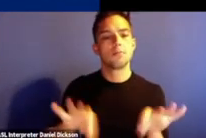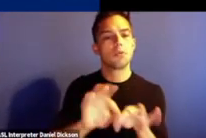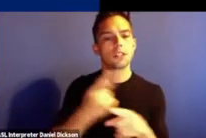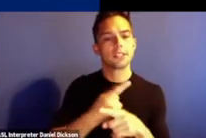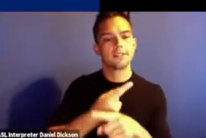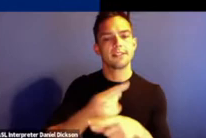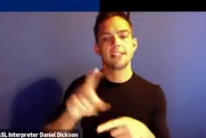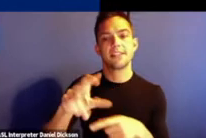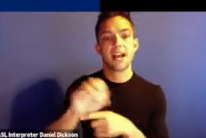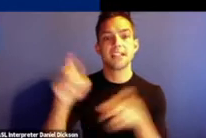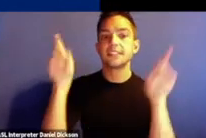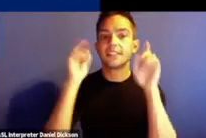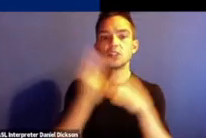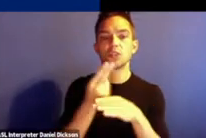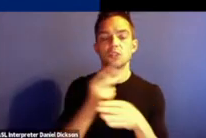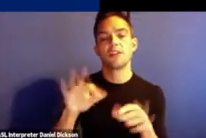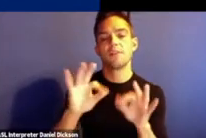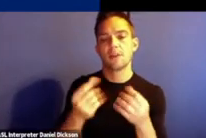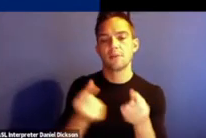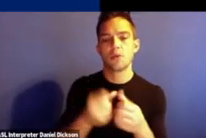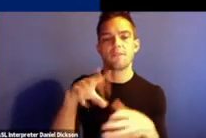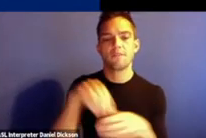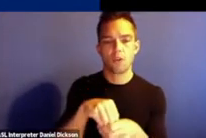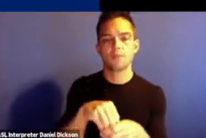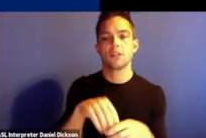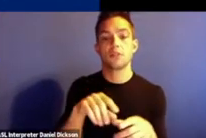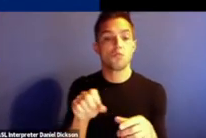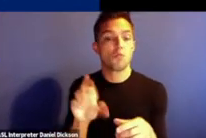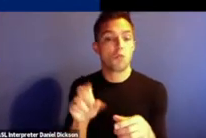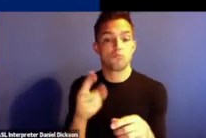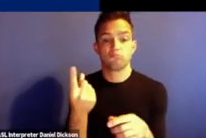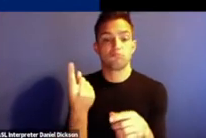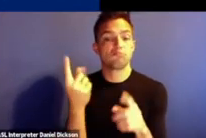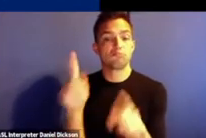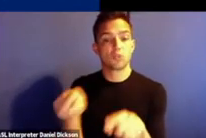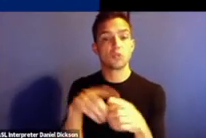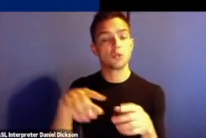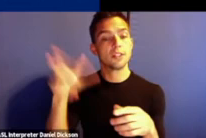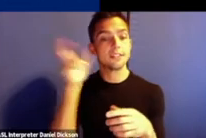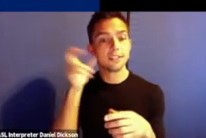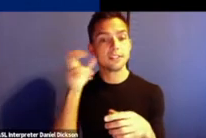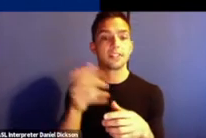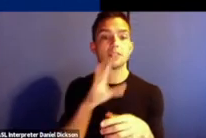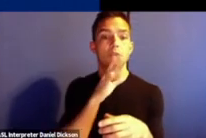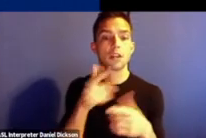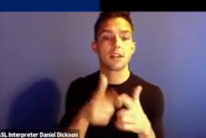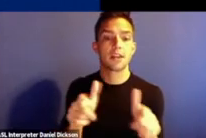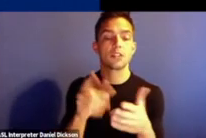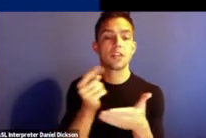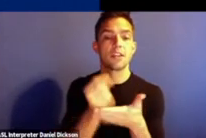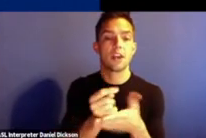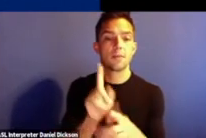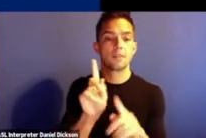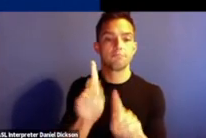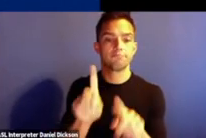device use, family support and involvement, or even attending weekly listening and spoken language therapy. This really